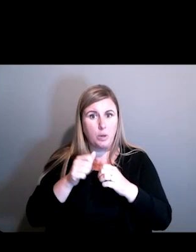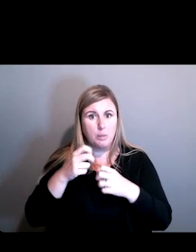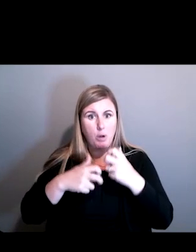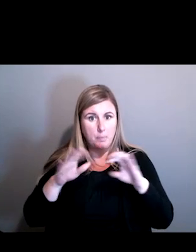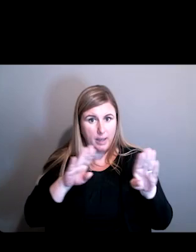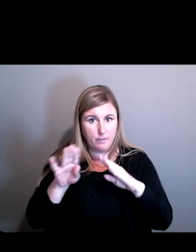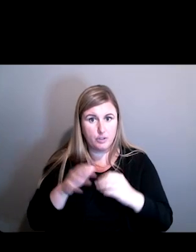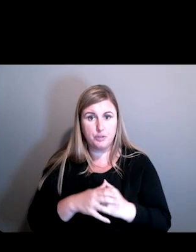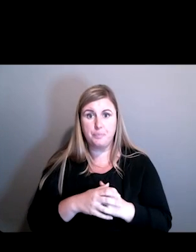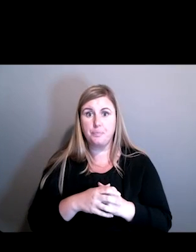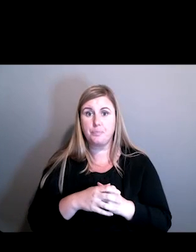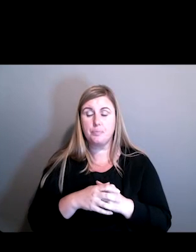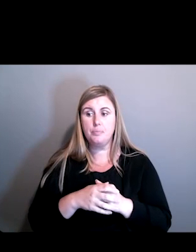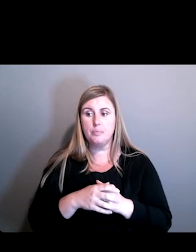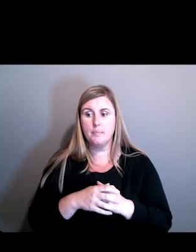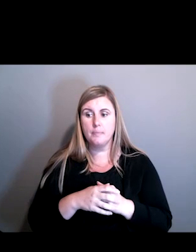problem behaviors.